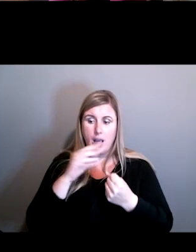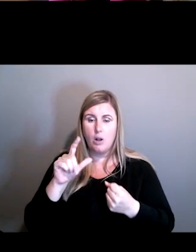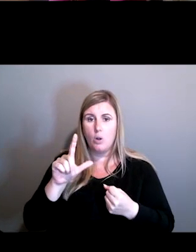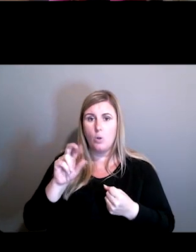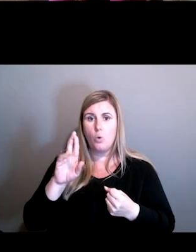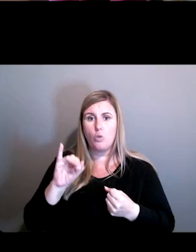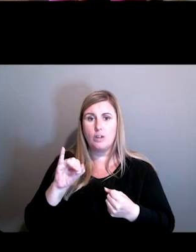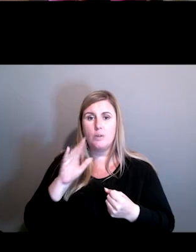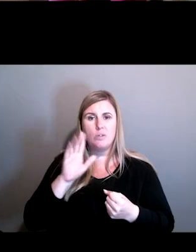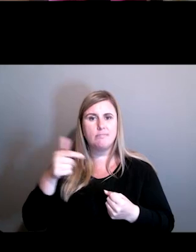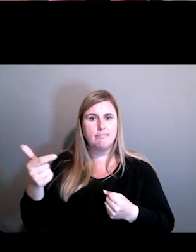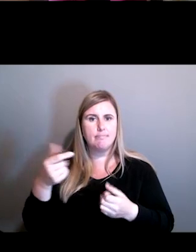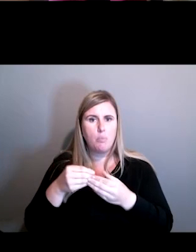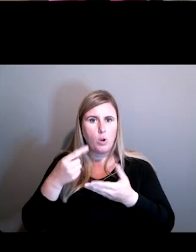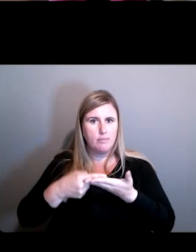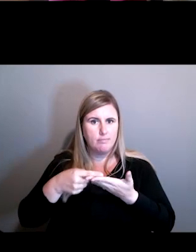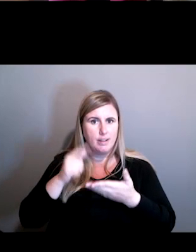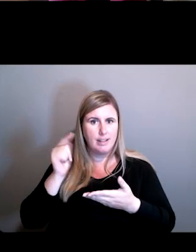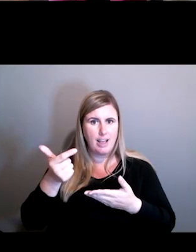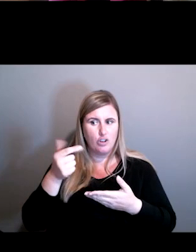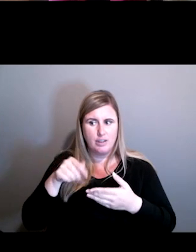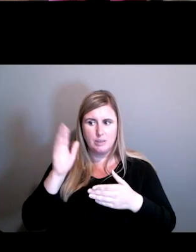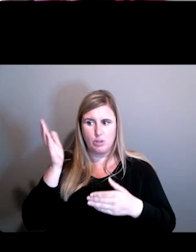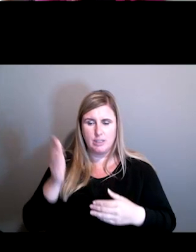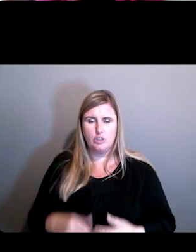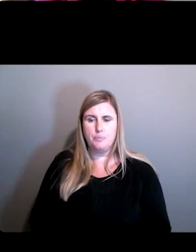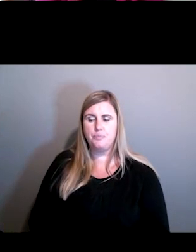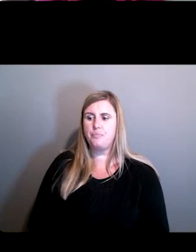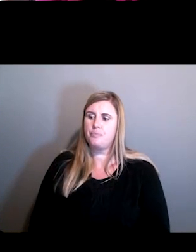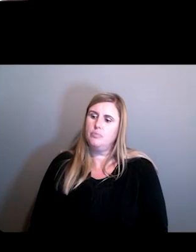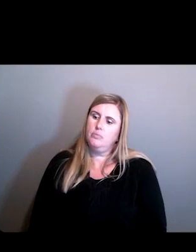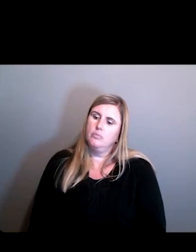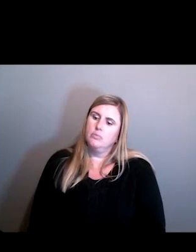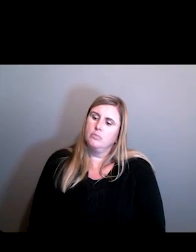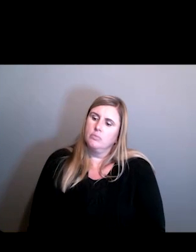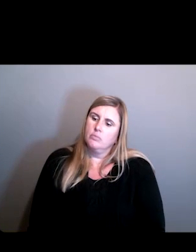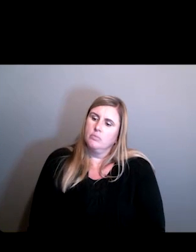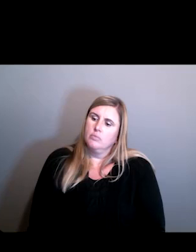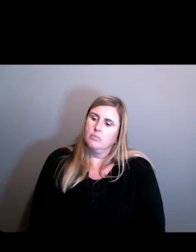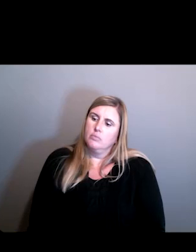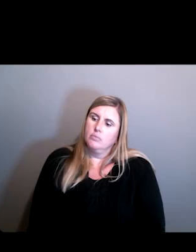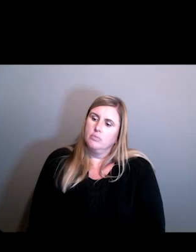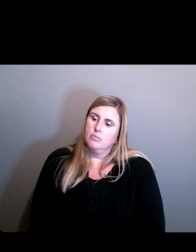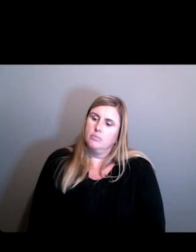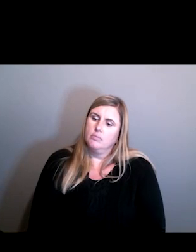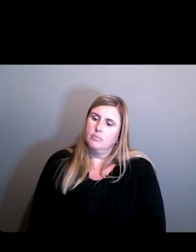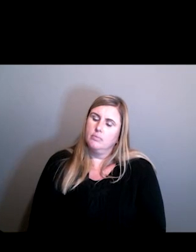more about this later in the presentation. Thank you. Cheryl just got finished